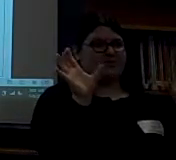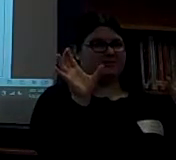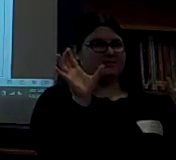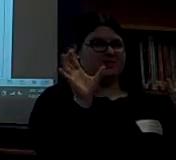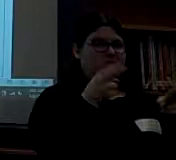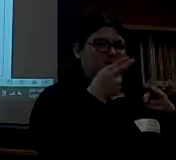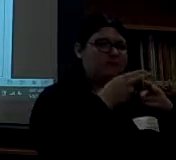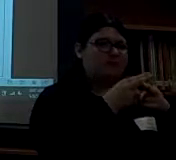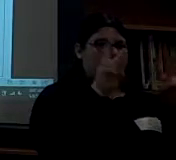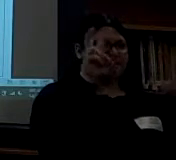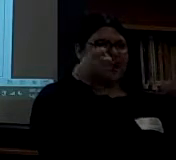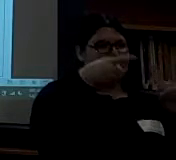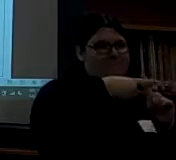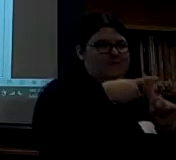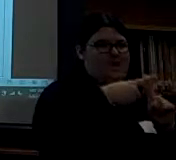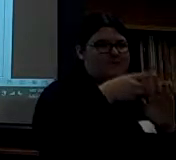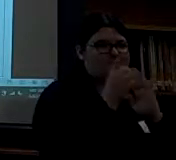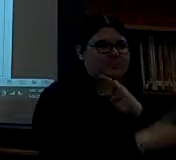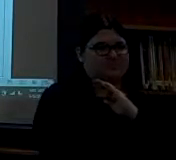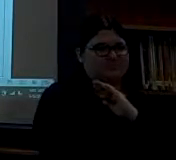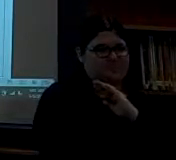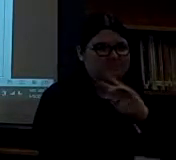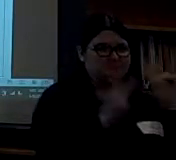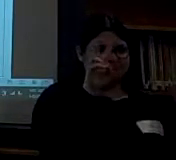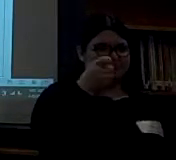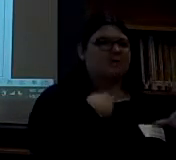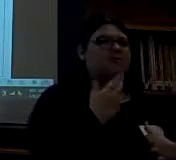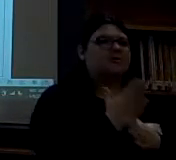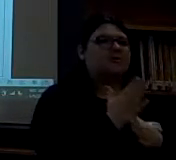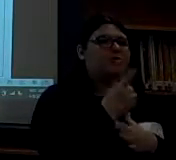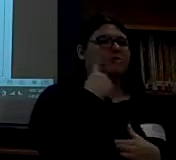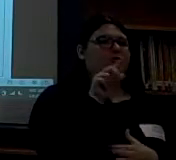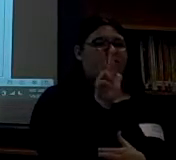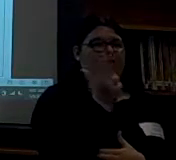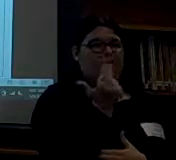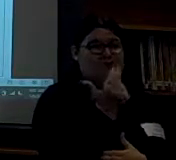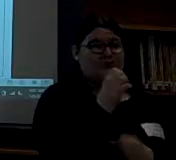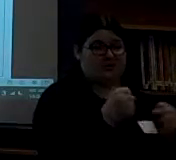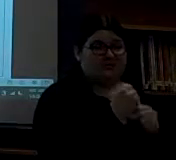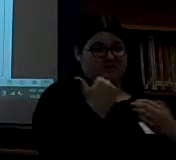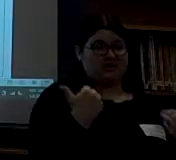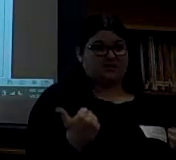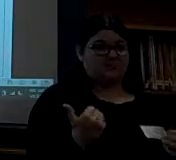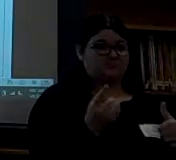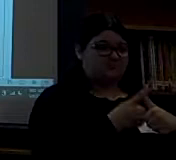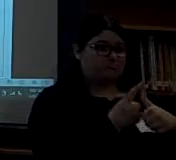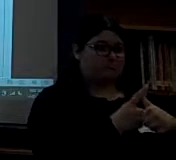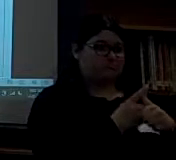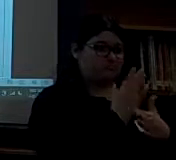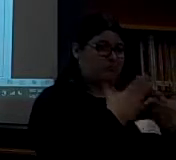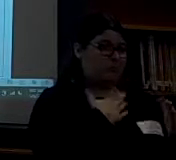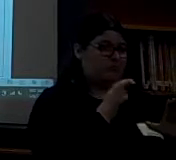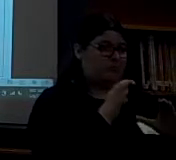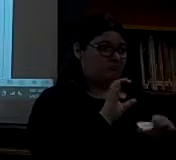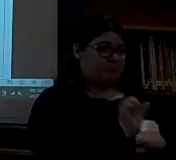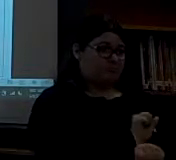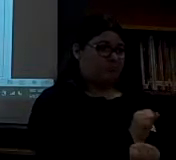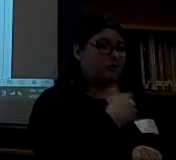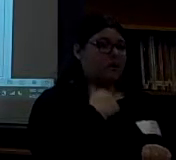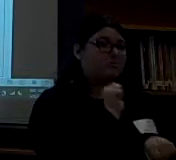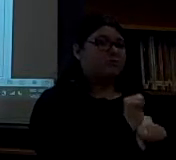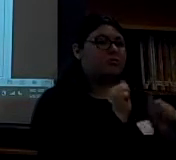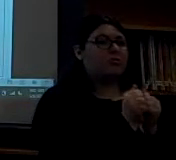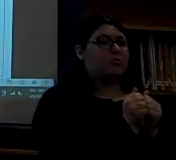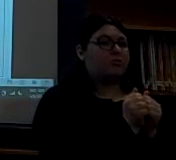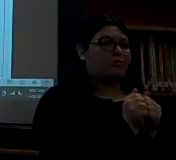called positive discipline. And I've been in the field of psychology for about 13 years now. The first part of my career, I was actually working